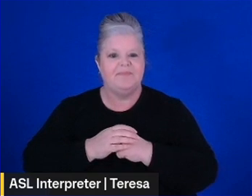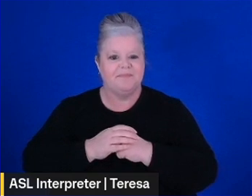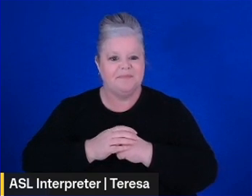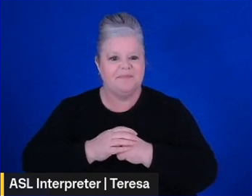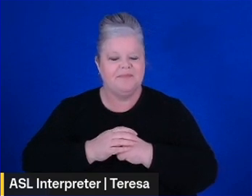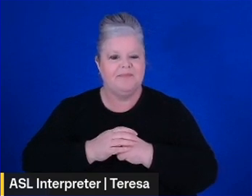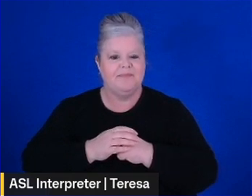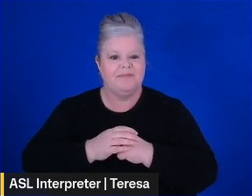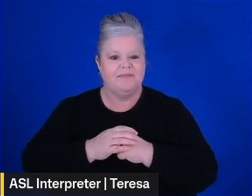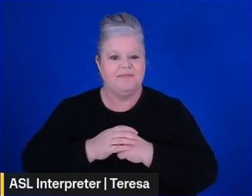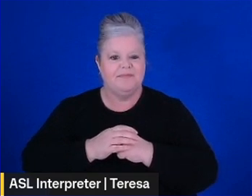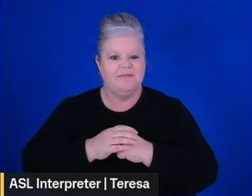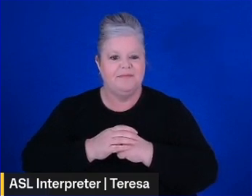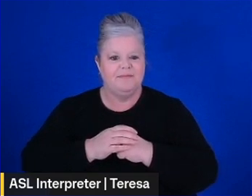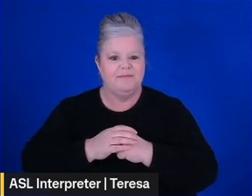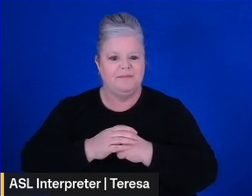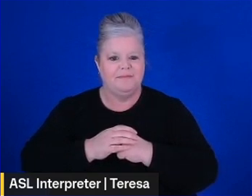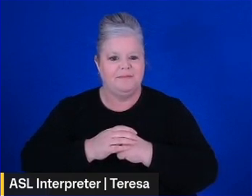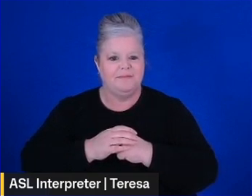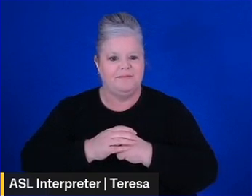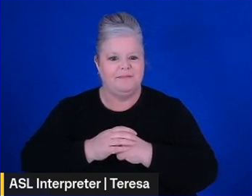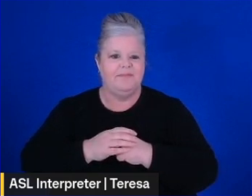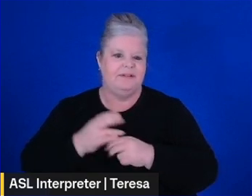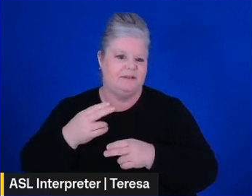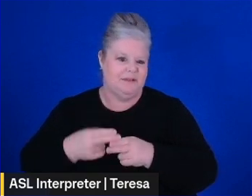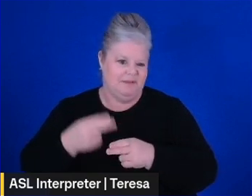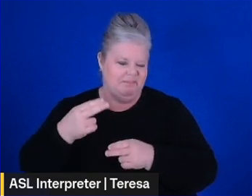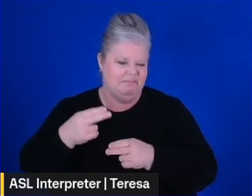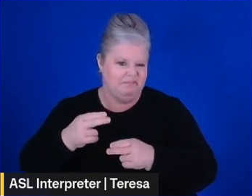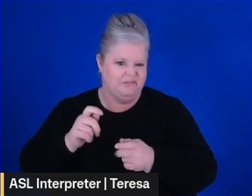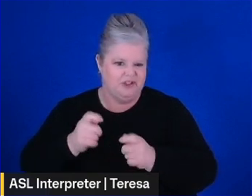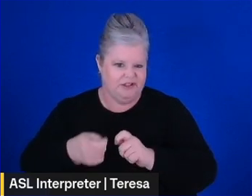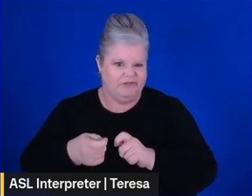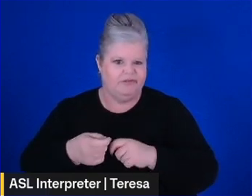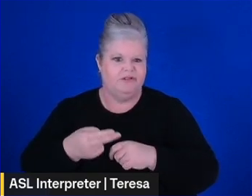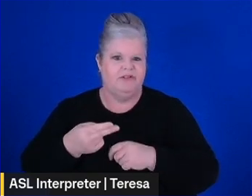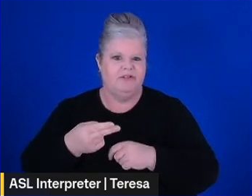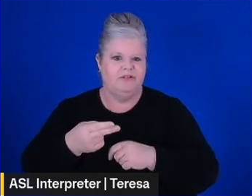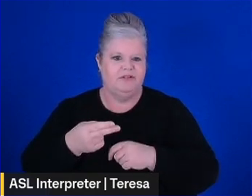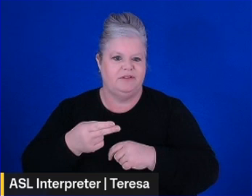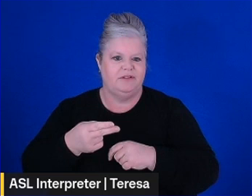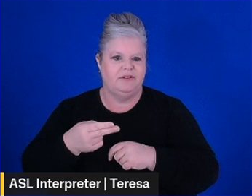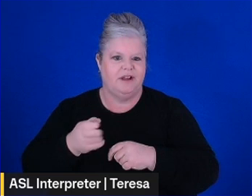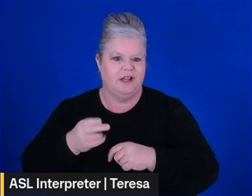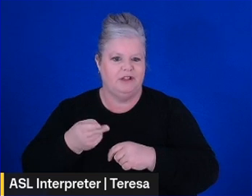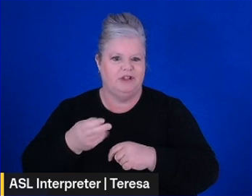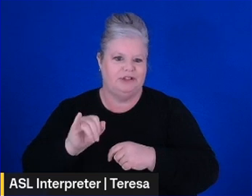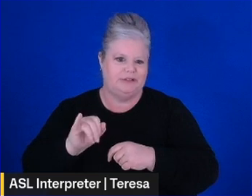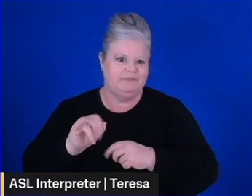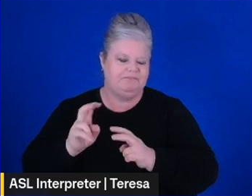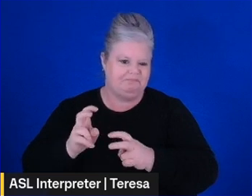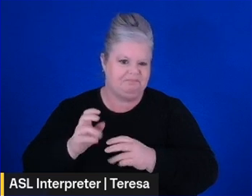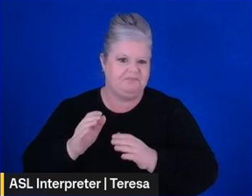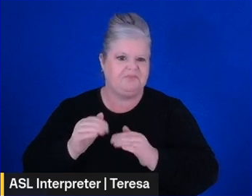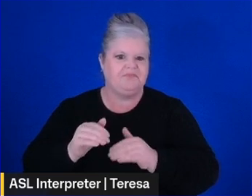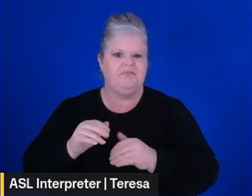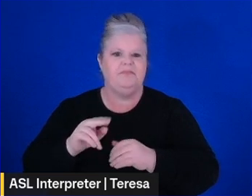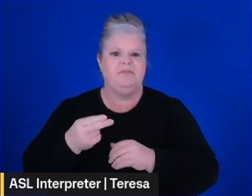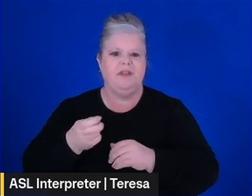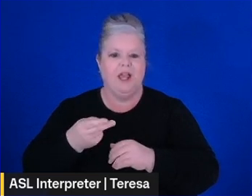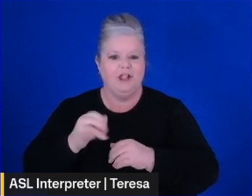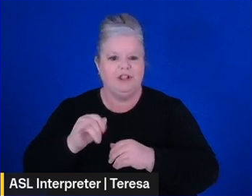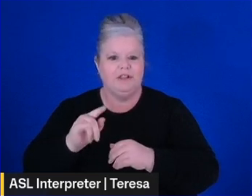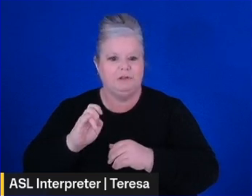up, this name, the name is HashiTalks, and image the same.